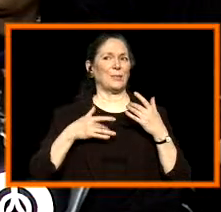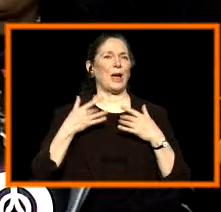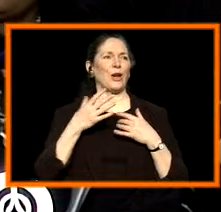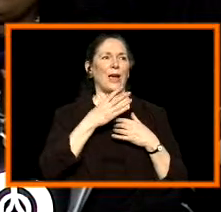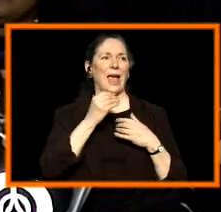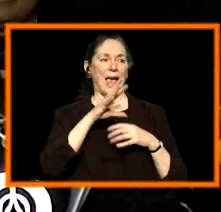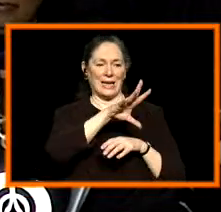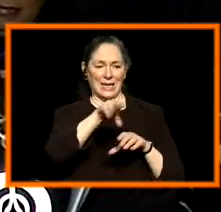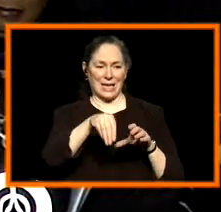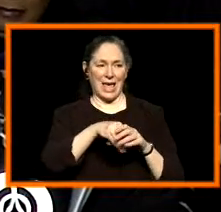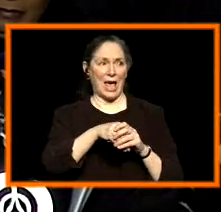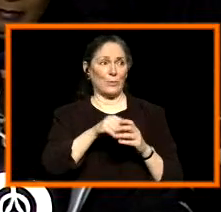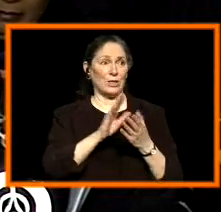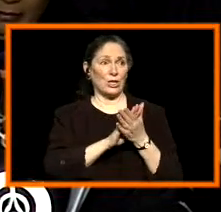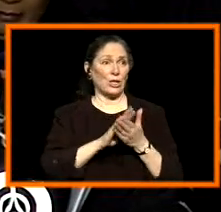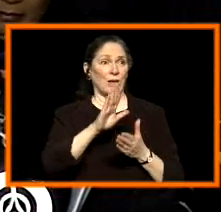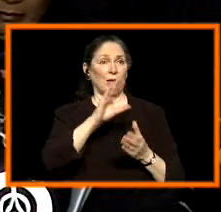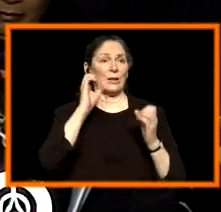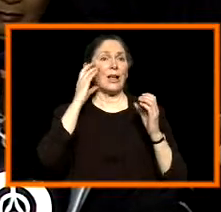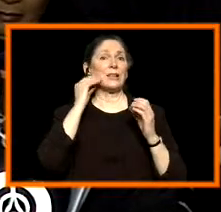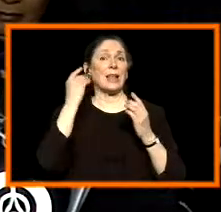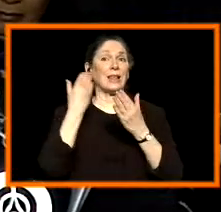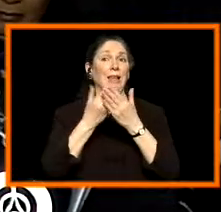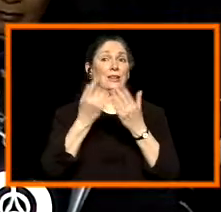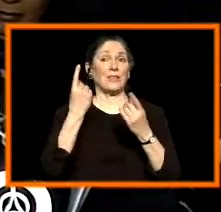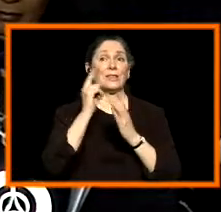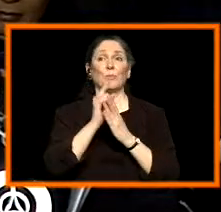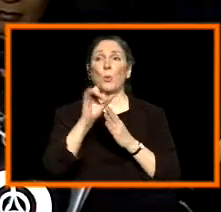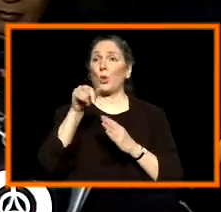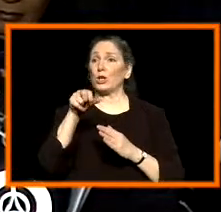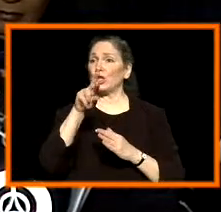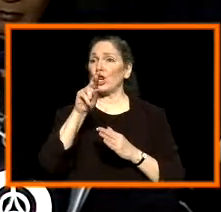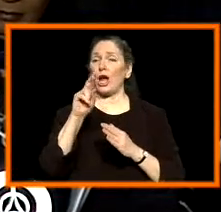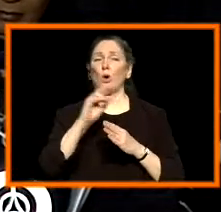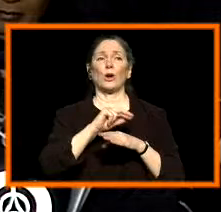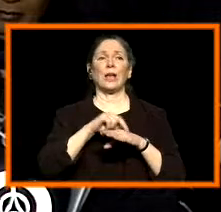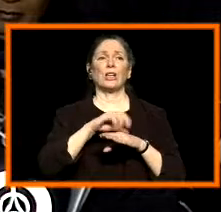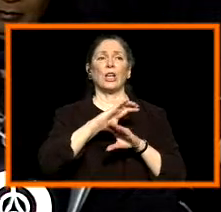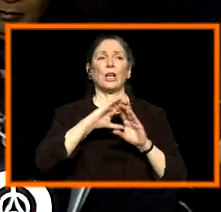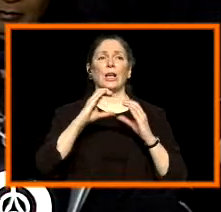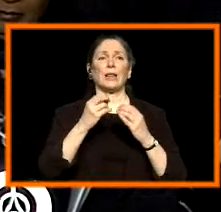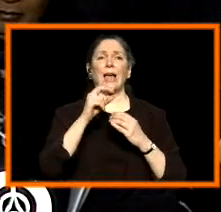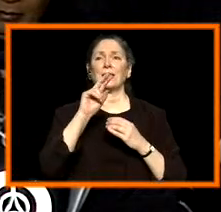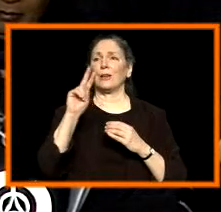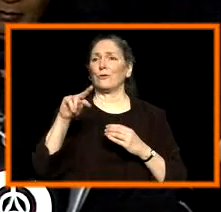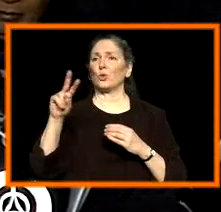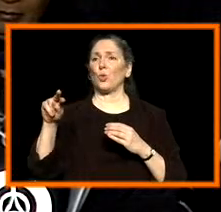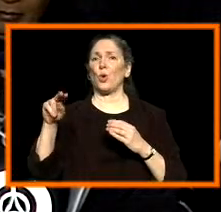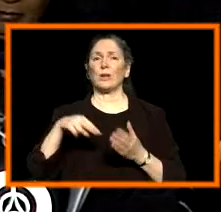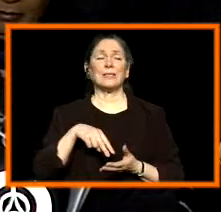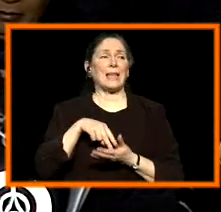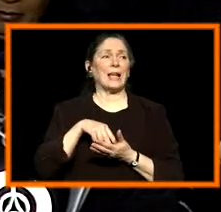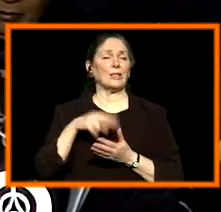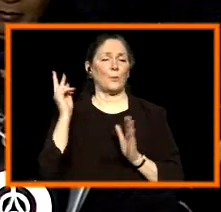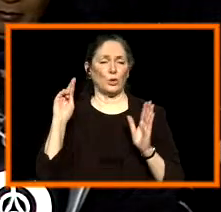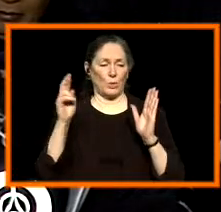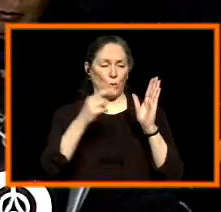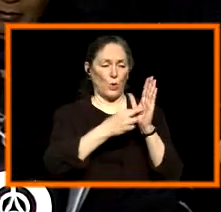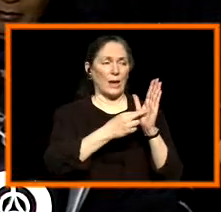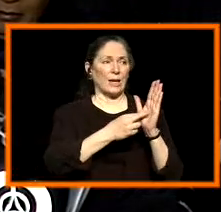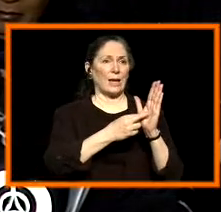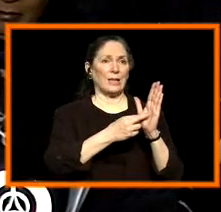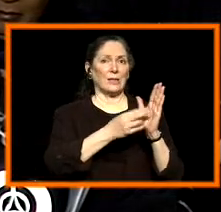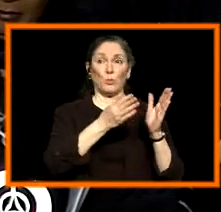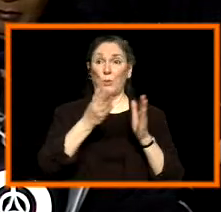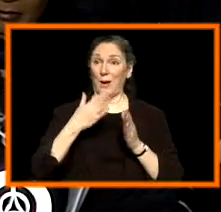and encapsulate your college experience that have led to this moment when the Jaguar Nation class of 22 stands up to be recognized.